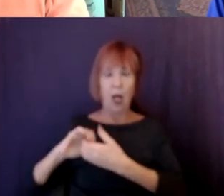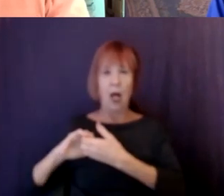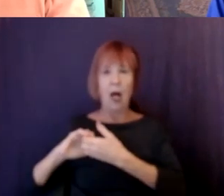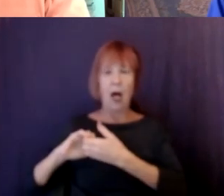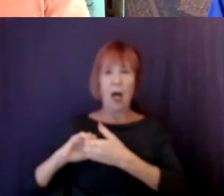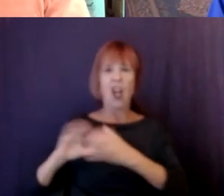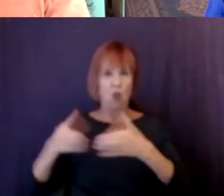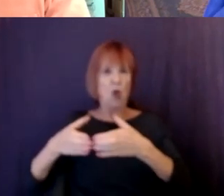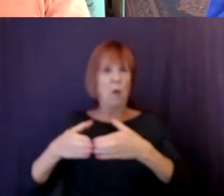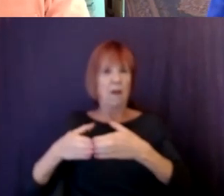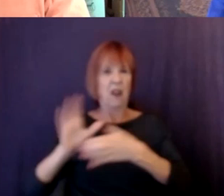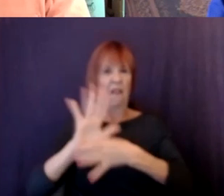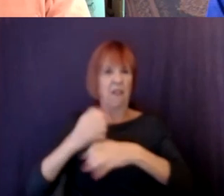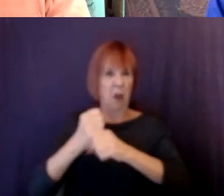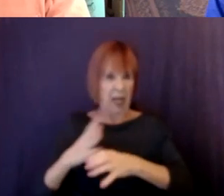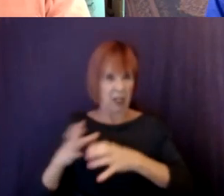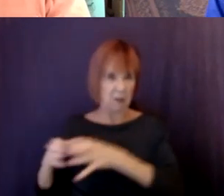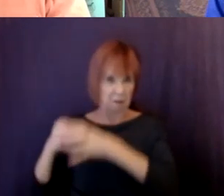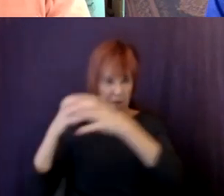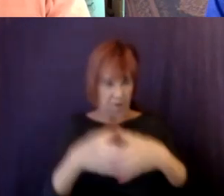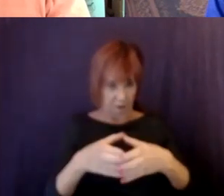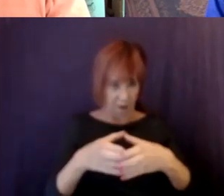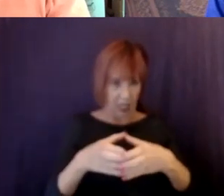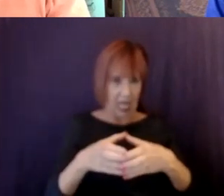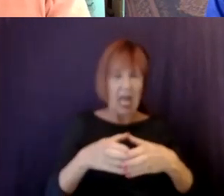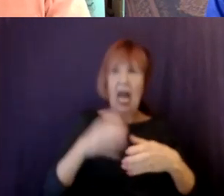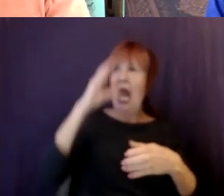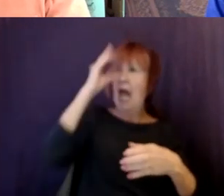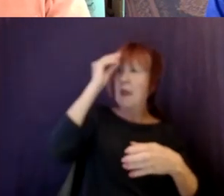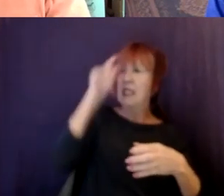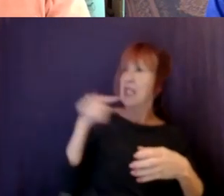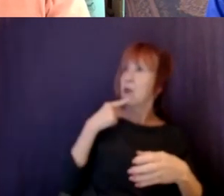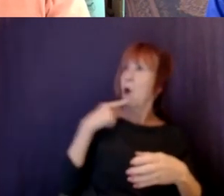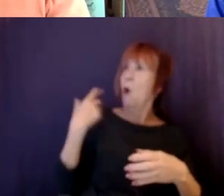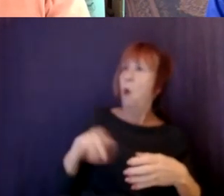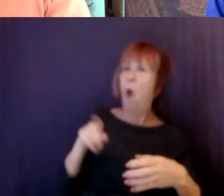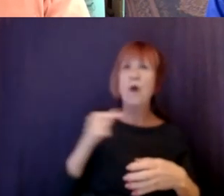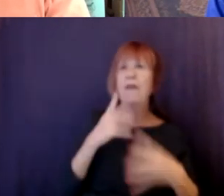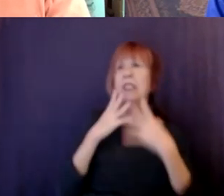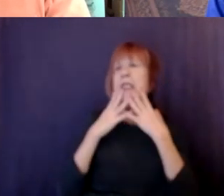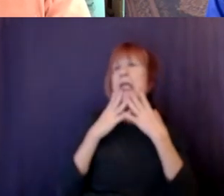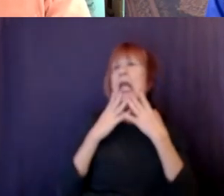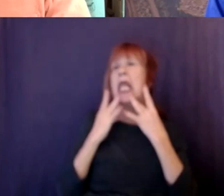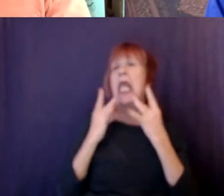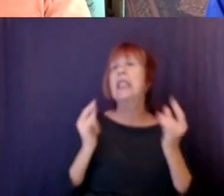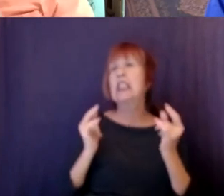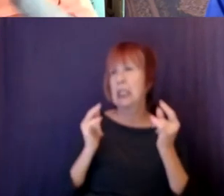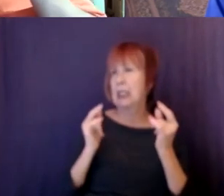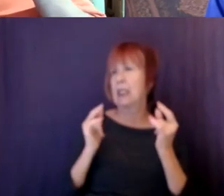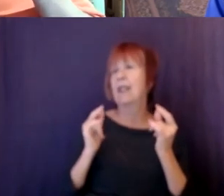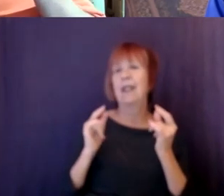filmmakers. Mm-hmm. And this guy kind of says, oh my God, you've got this luscious loaf, you